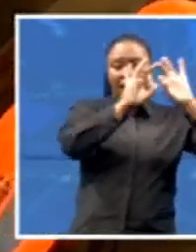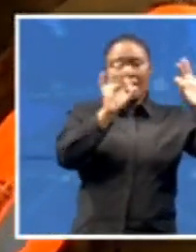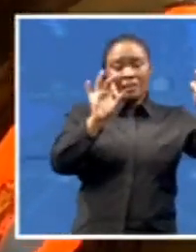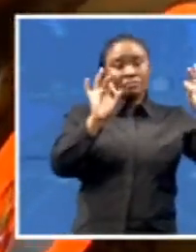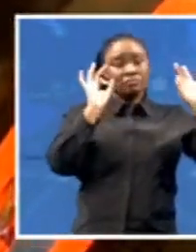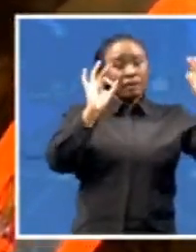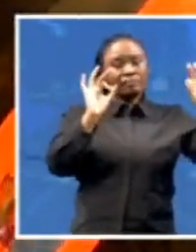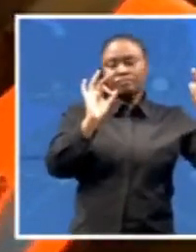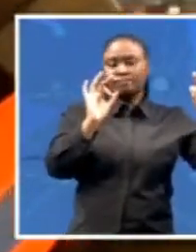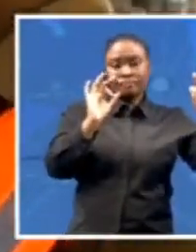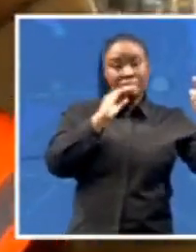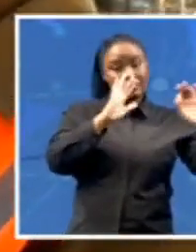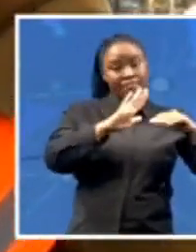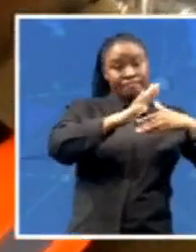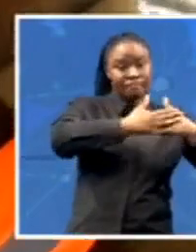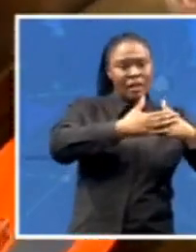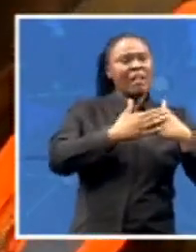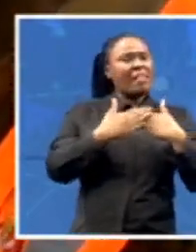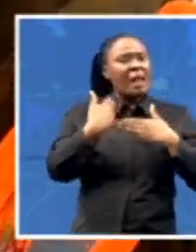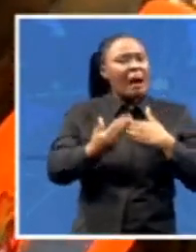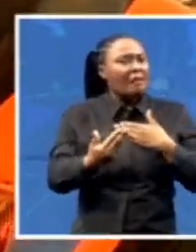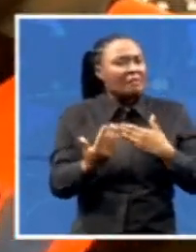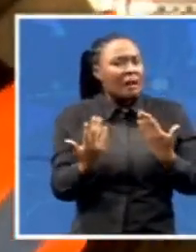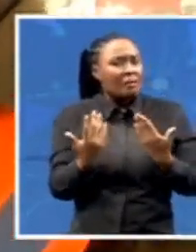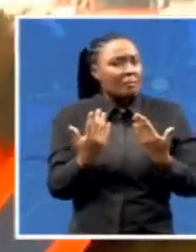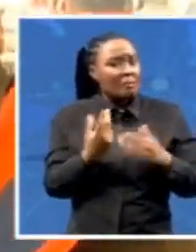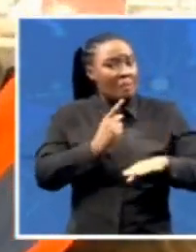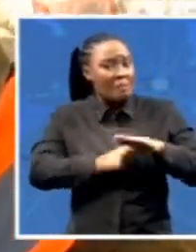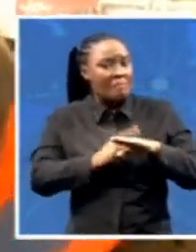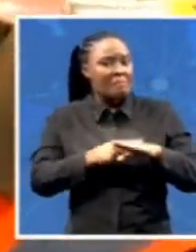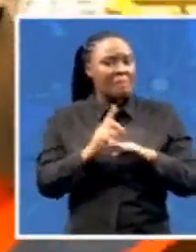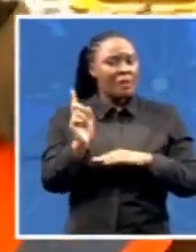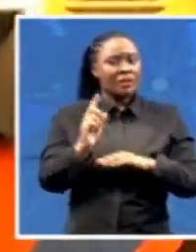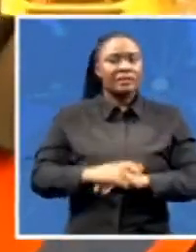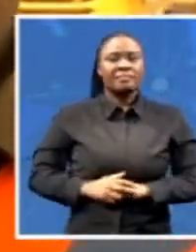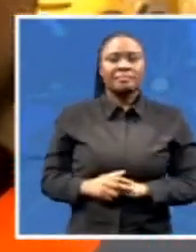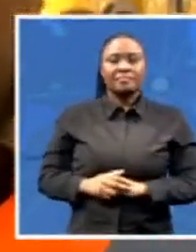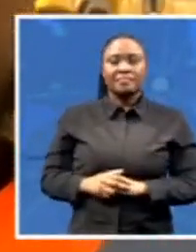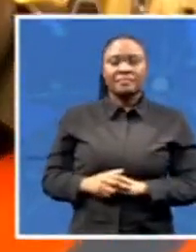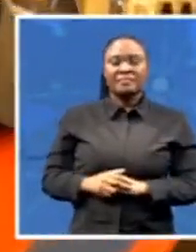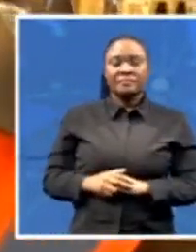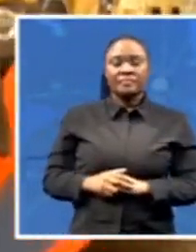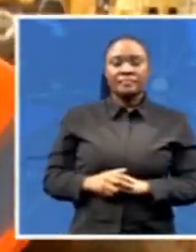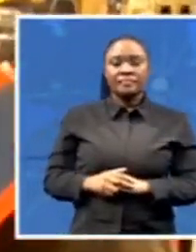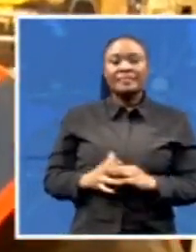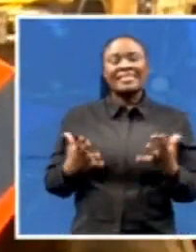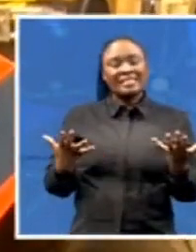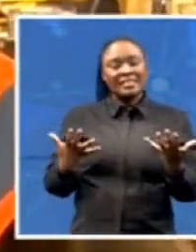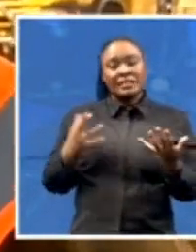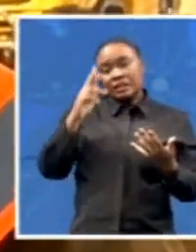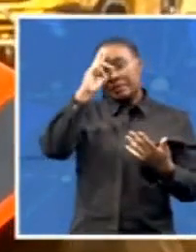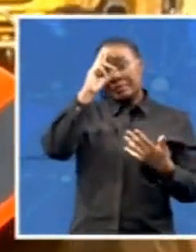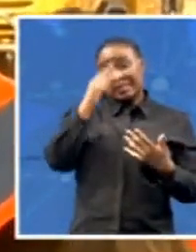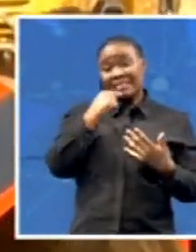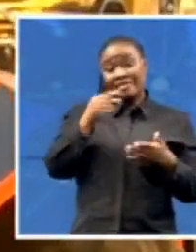taken? Other serious actions that are going to be taken. Like I said, this street is popular or notorious with a